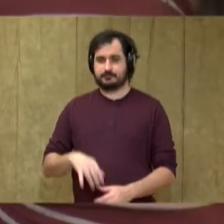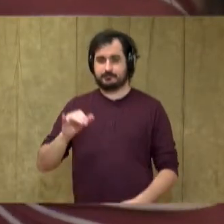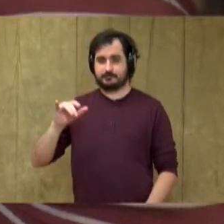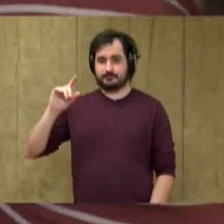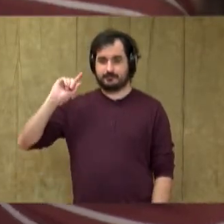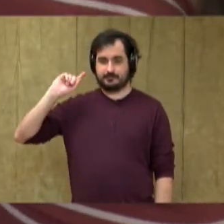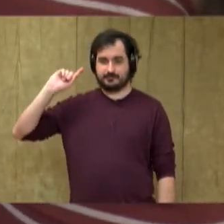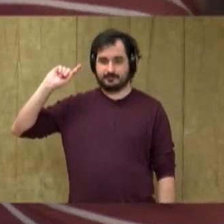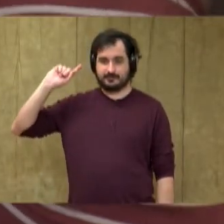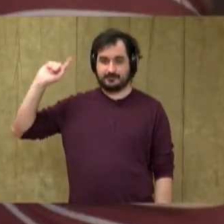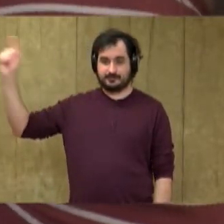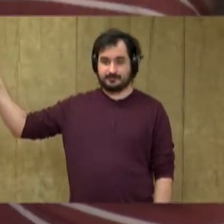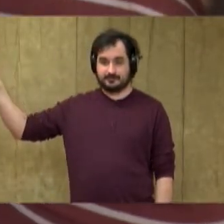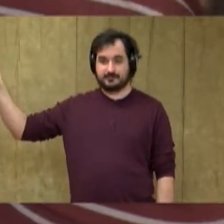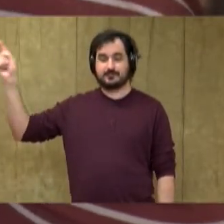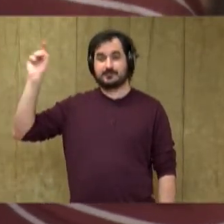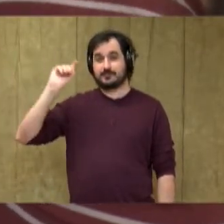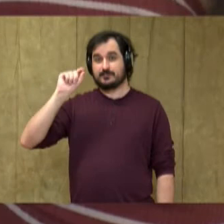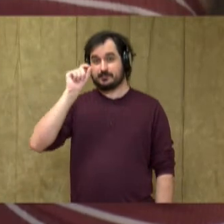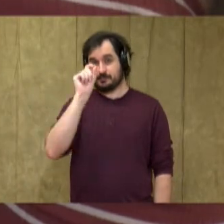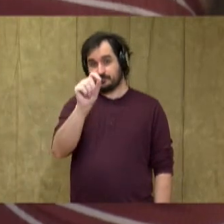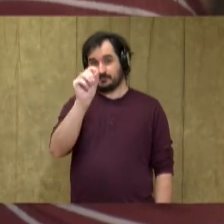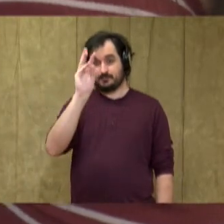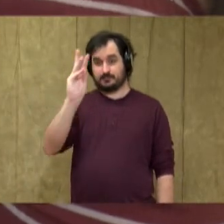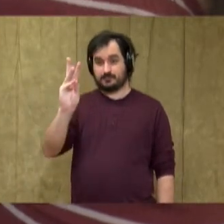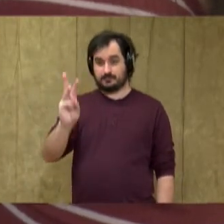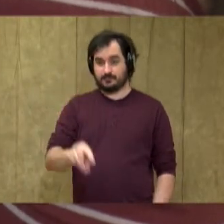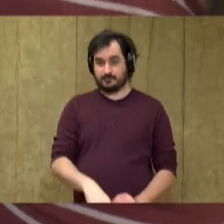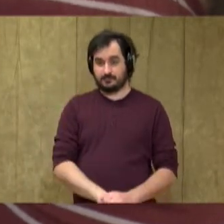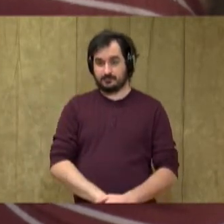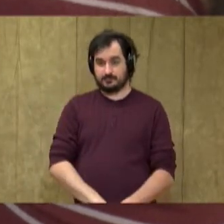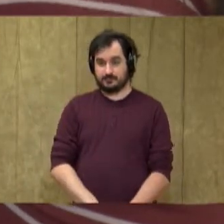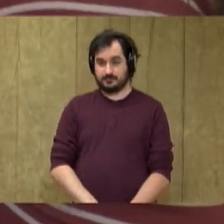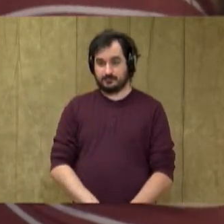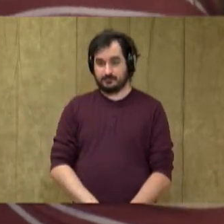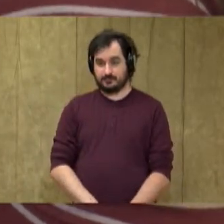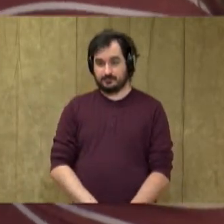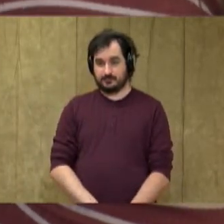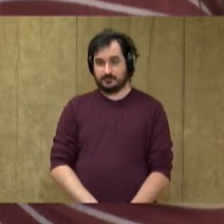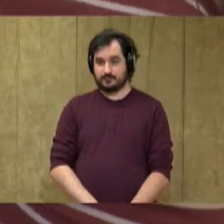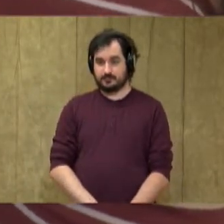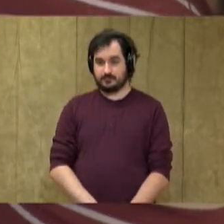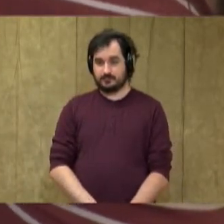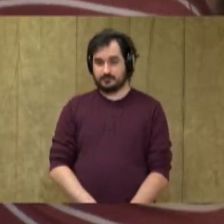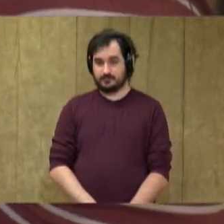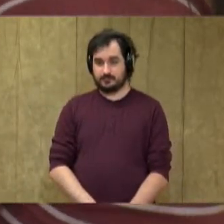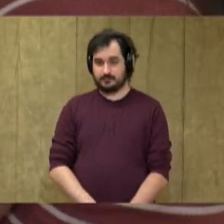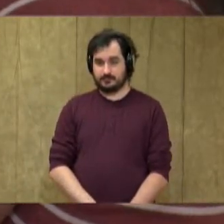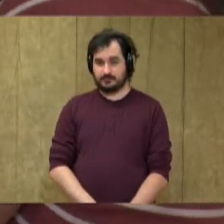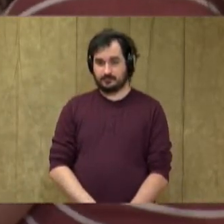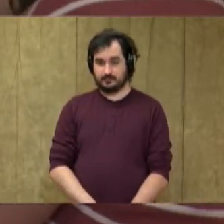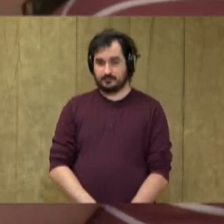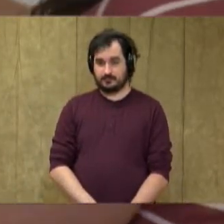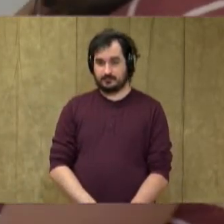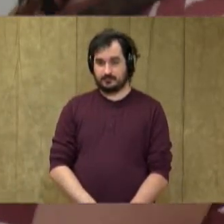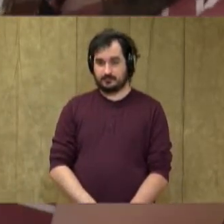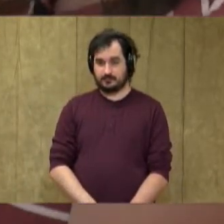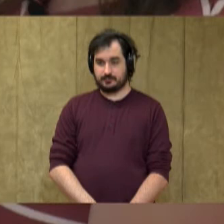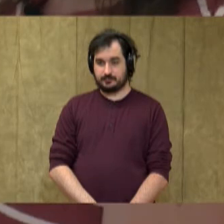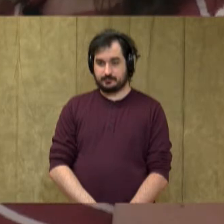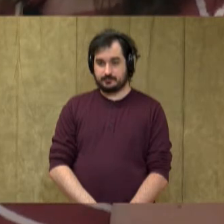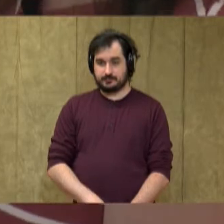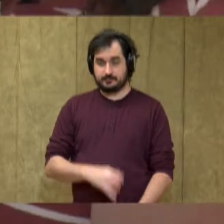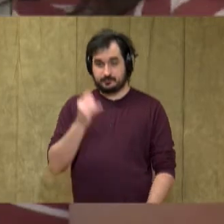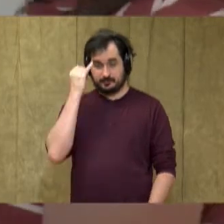I'm sorry, 6 tenths. 10, 20, 30, 40, 50, 60 hundredths or 6 tenths. If I